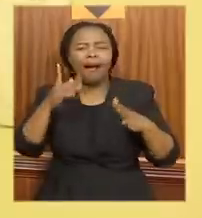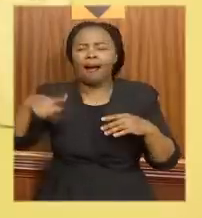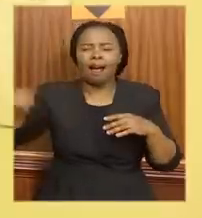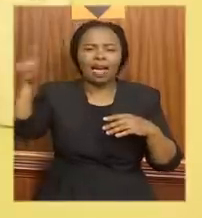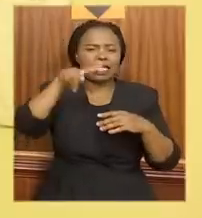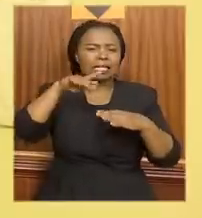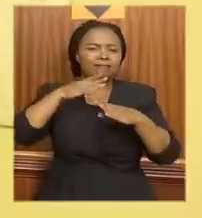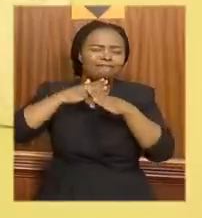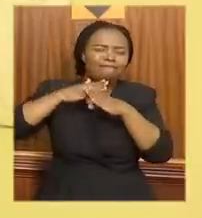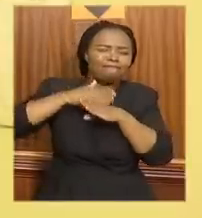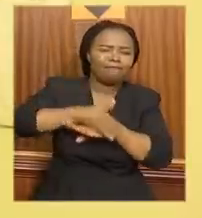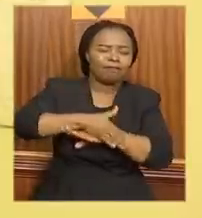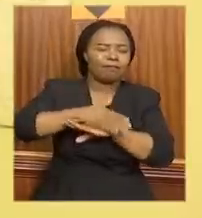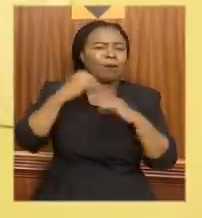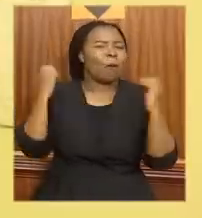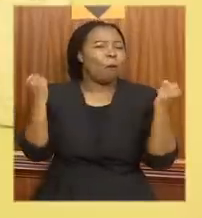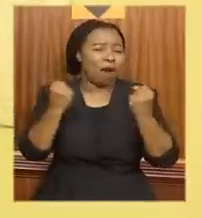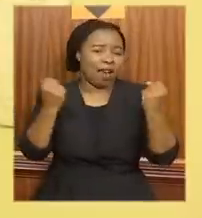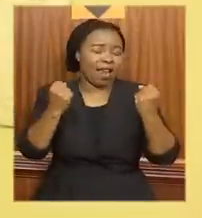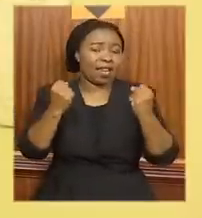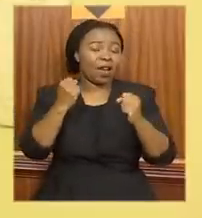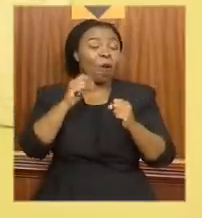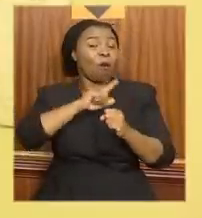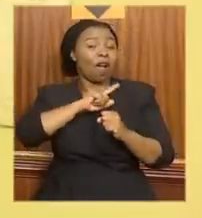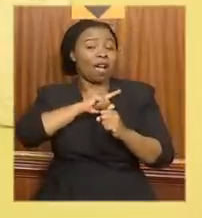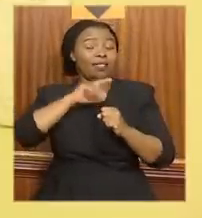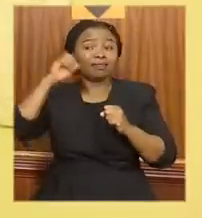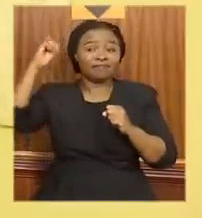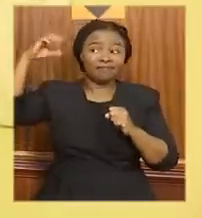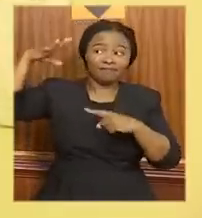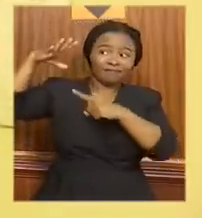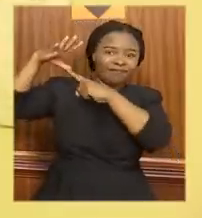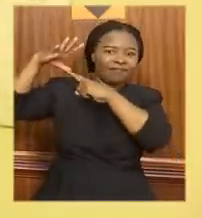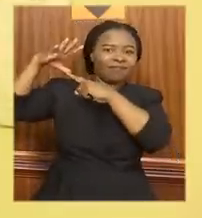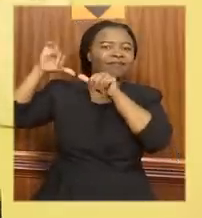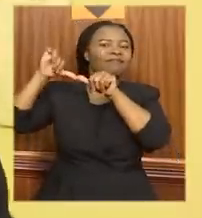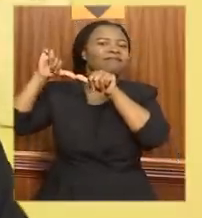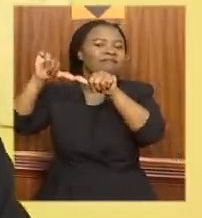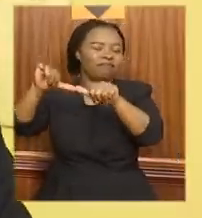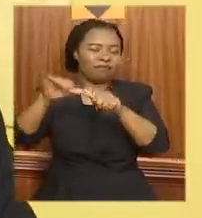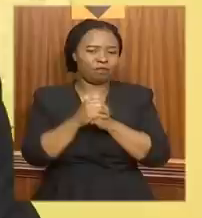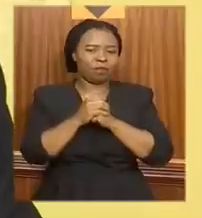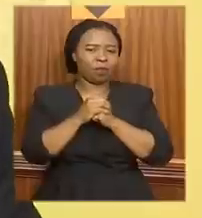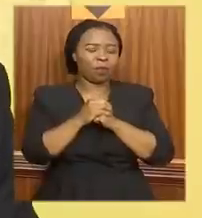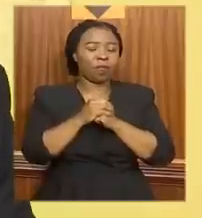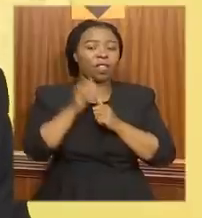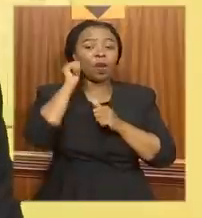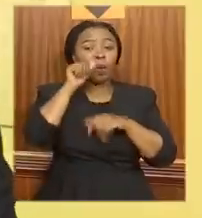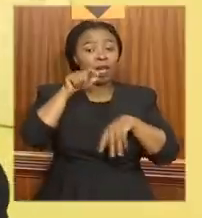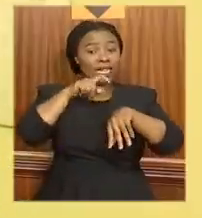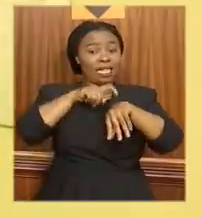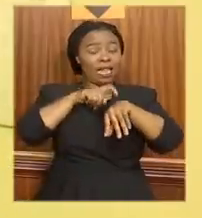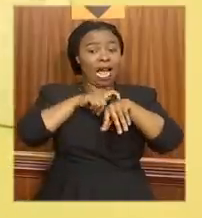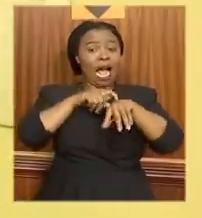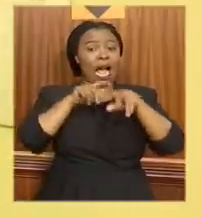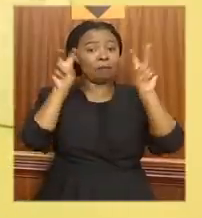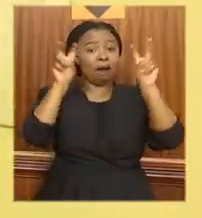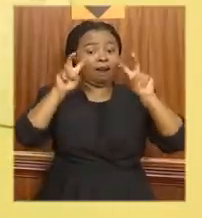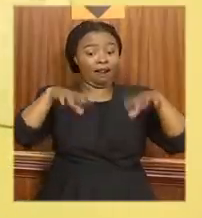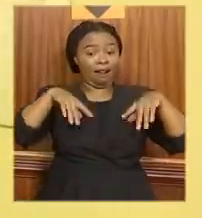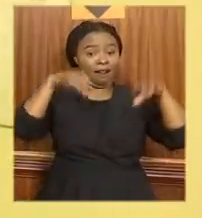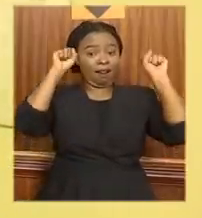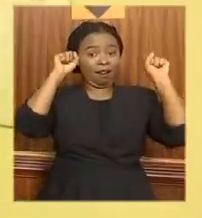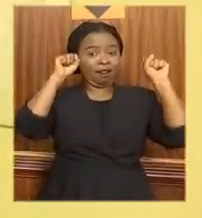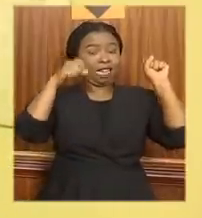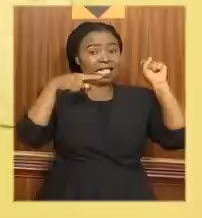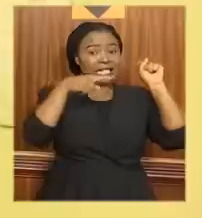ensure that the lights are kept on, and when we have load shedding moments, they are the first to